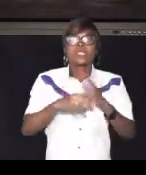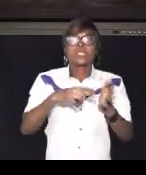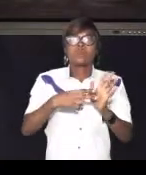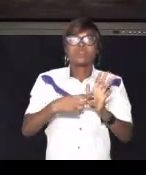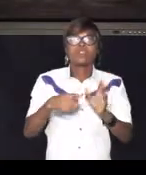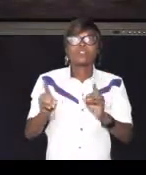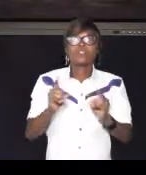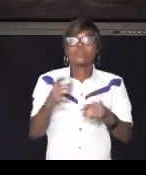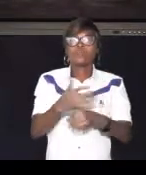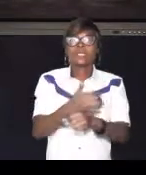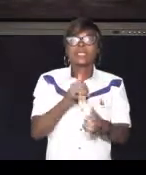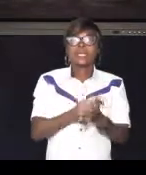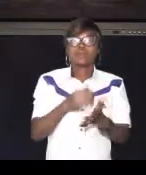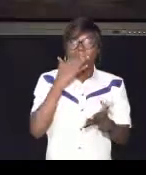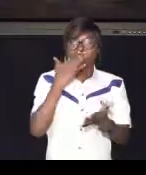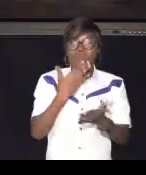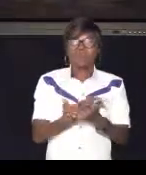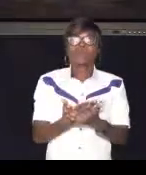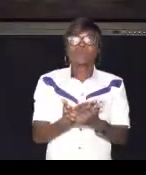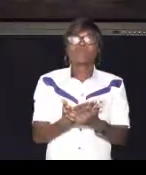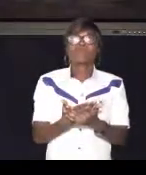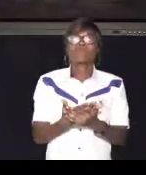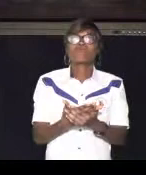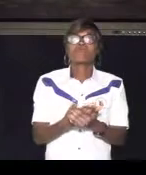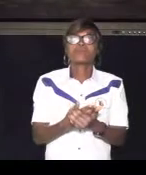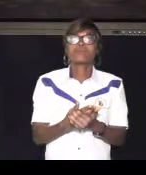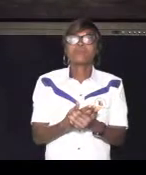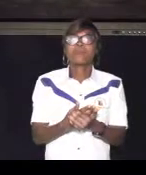that? Good. So,